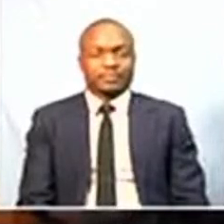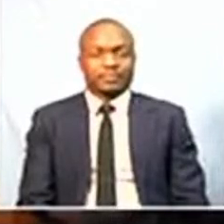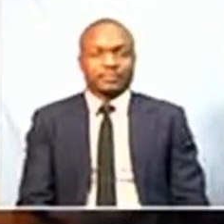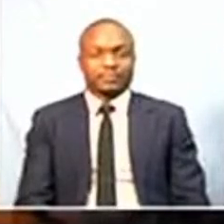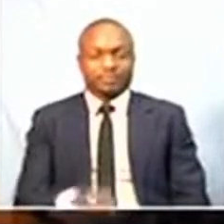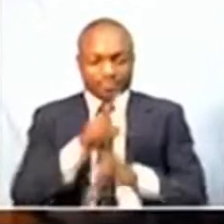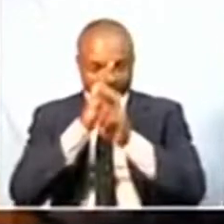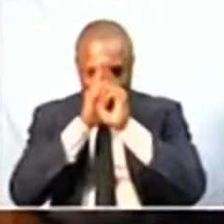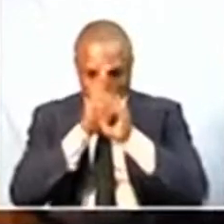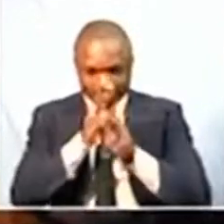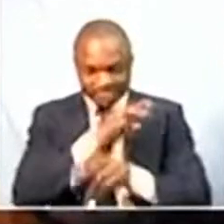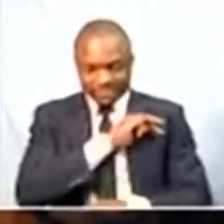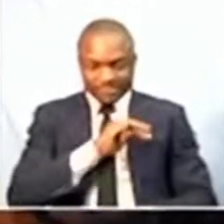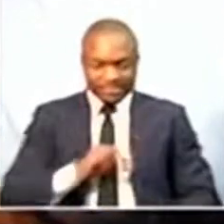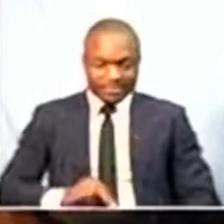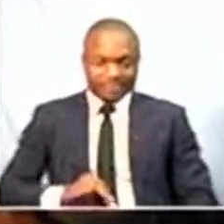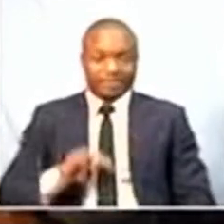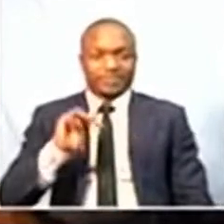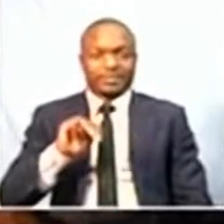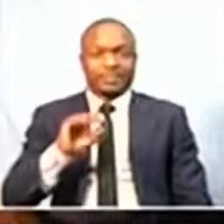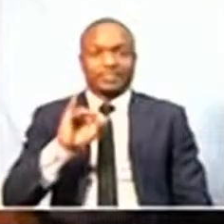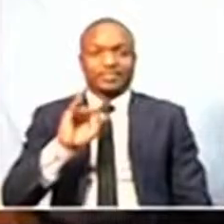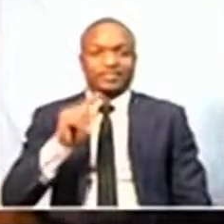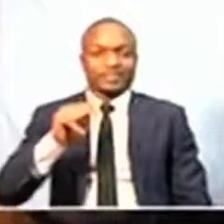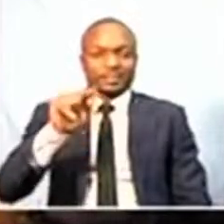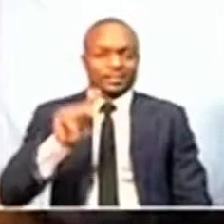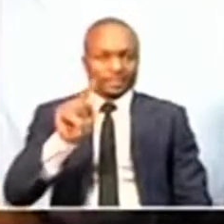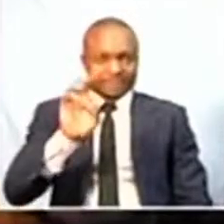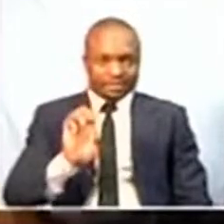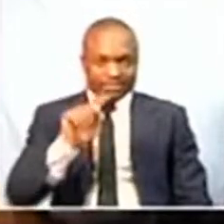Honorable Member for Mitete, introduction.